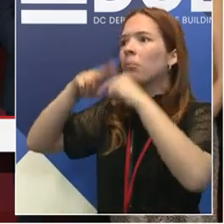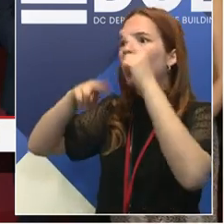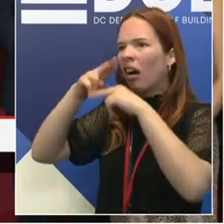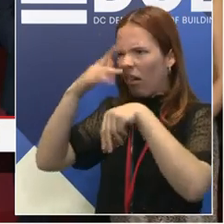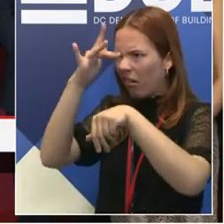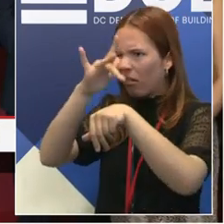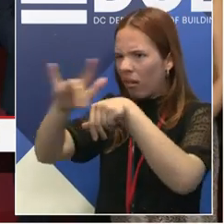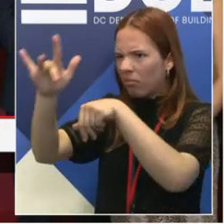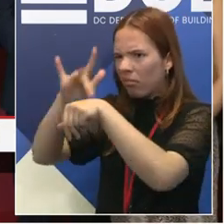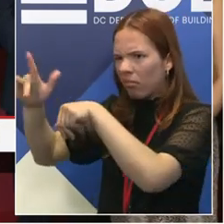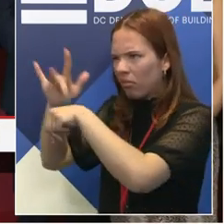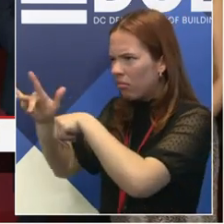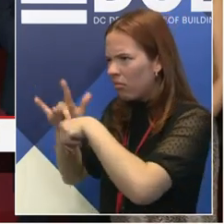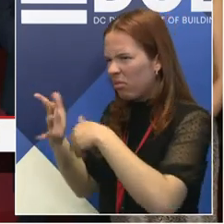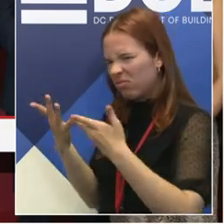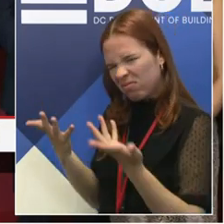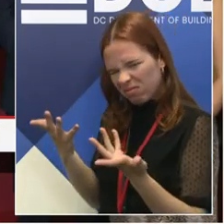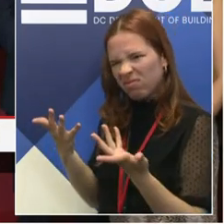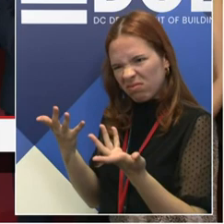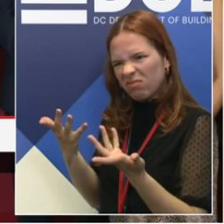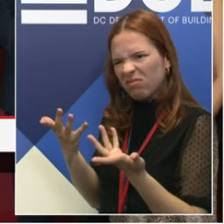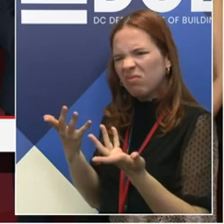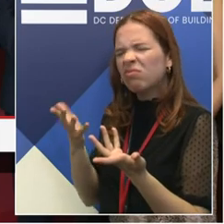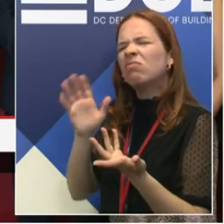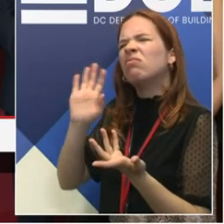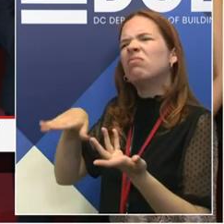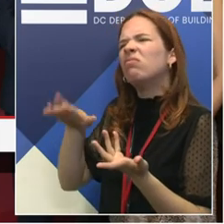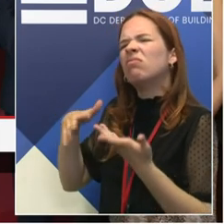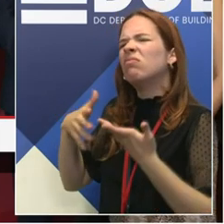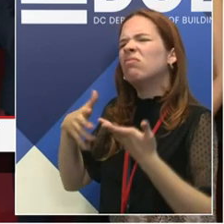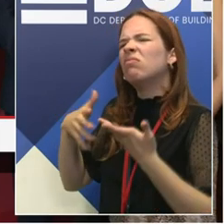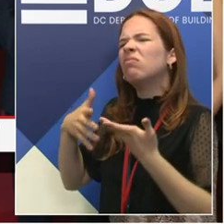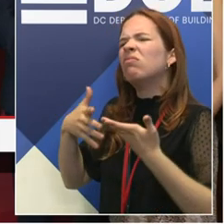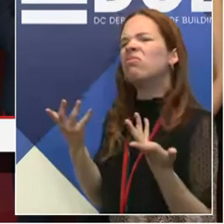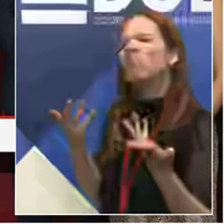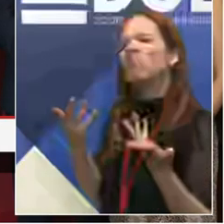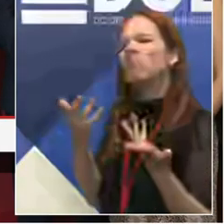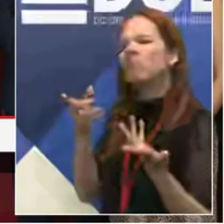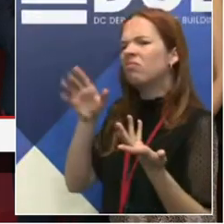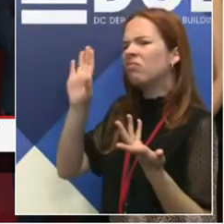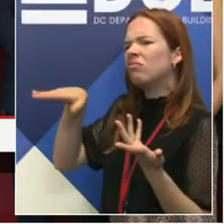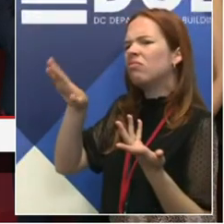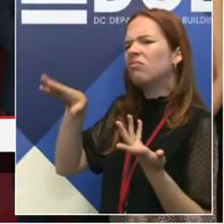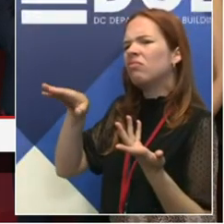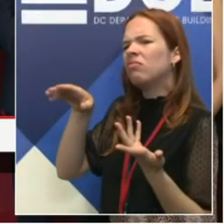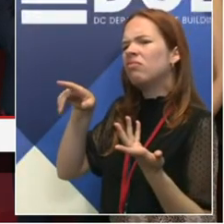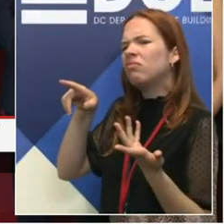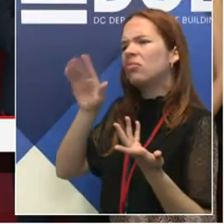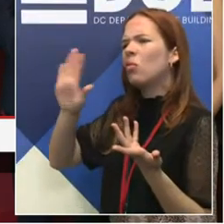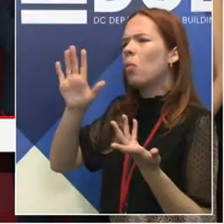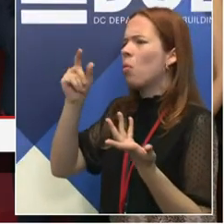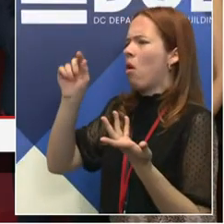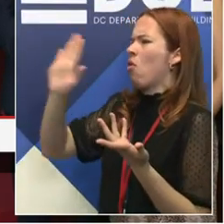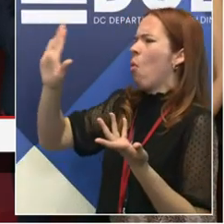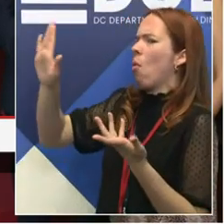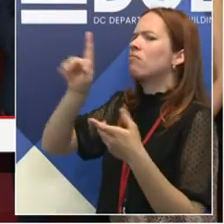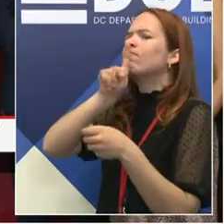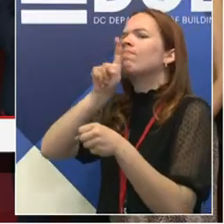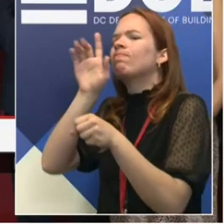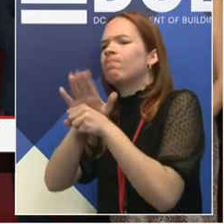curious, Director Hanlon and Mayor Bowser, what is your pledge to the people of DC to get rid of some of these buildings, to turn them back into usable